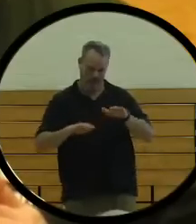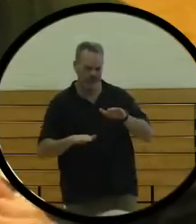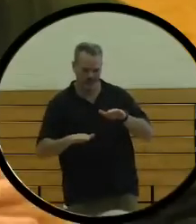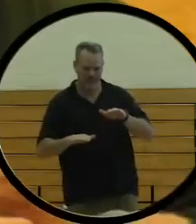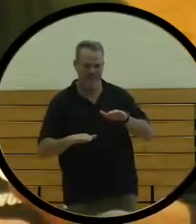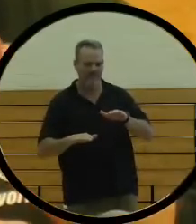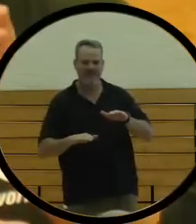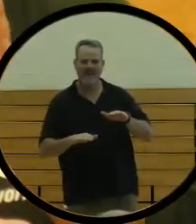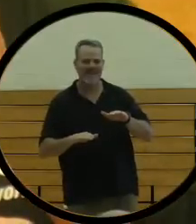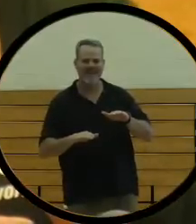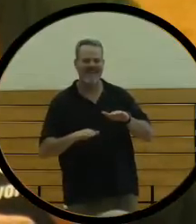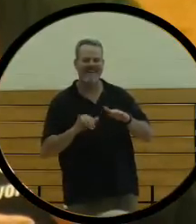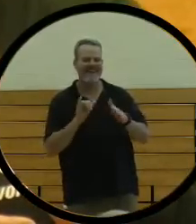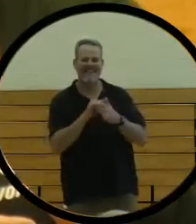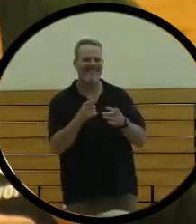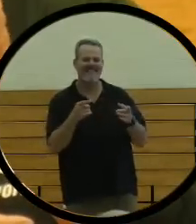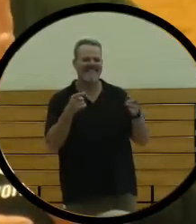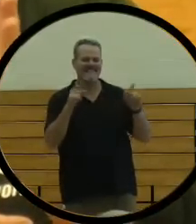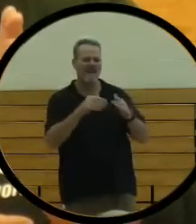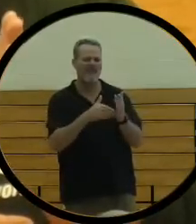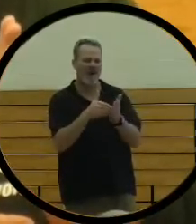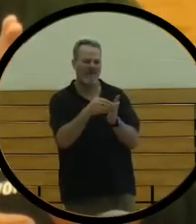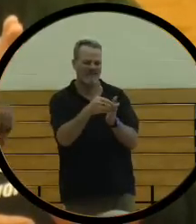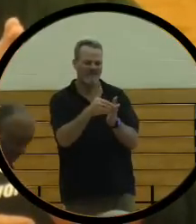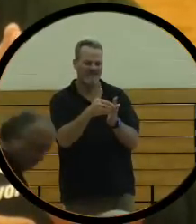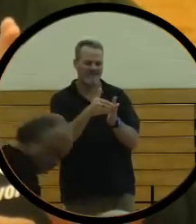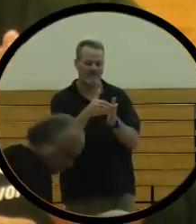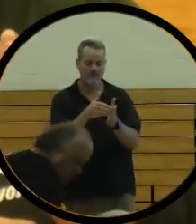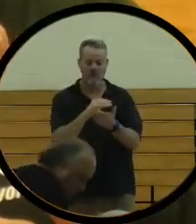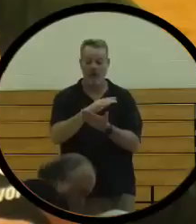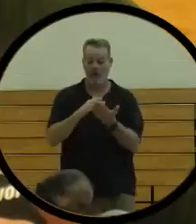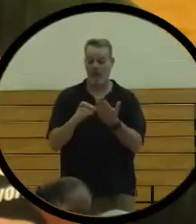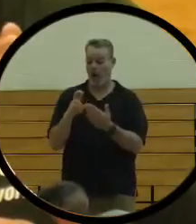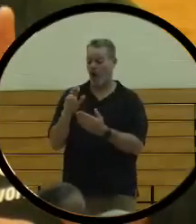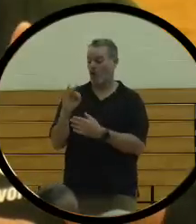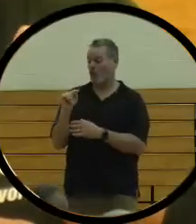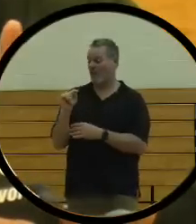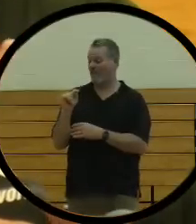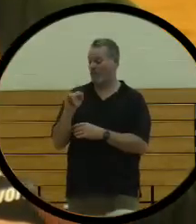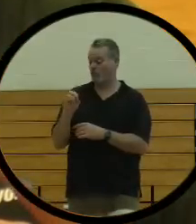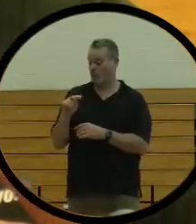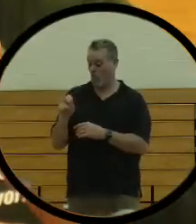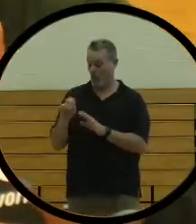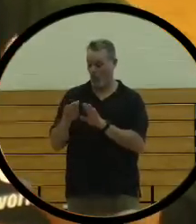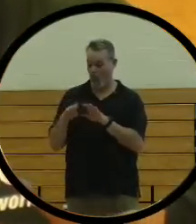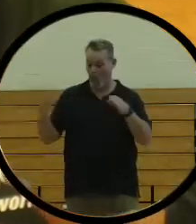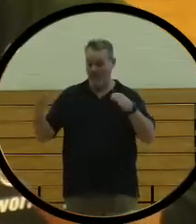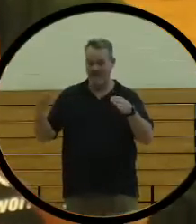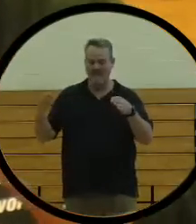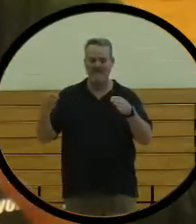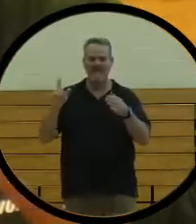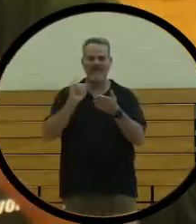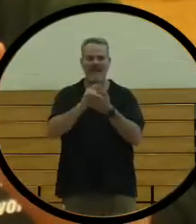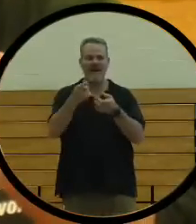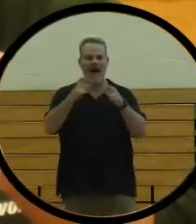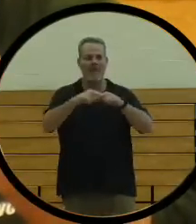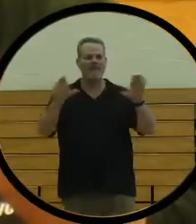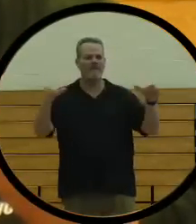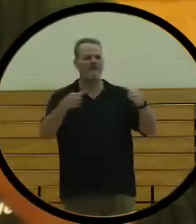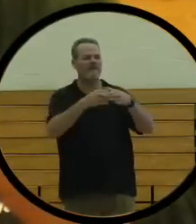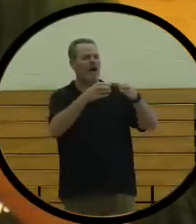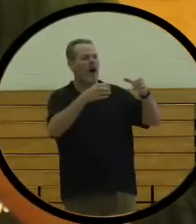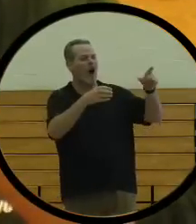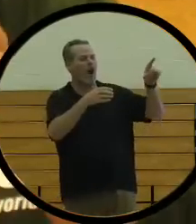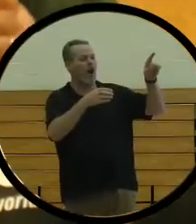open very frequently. The part of the rift zone that opens frequently is going to terminate up high above Hawaiian Ocean